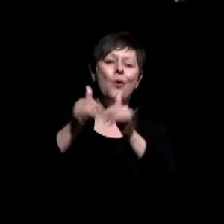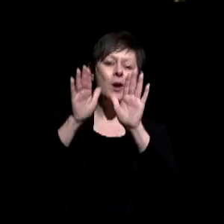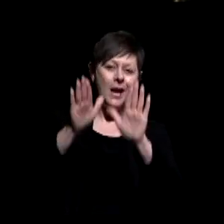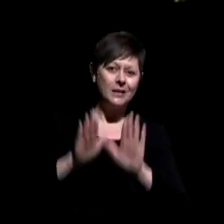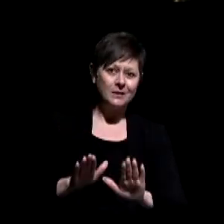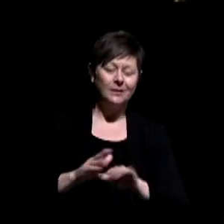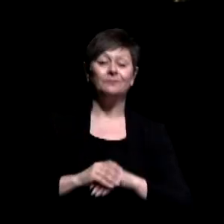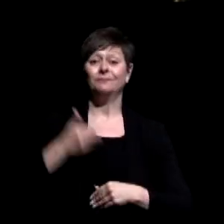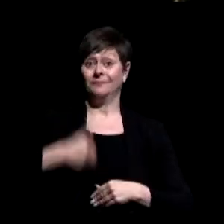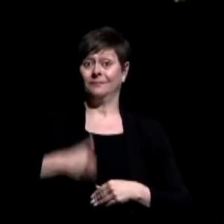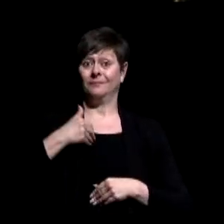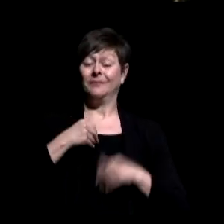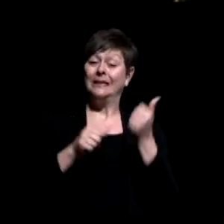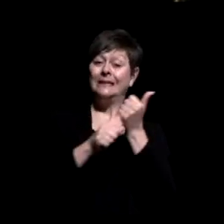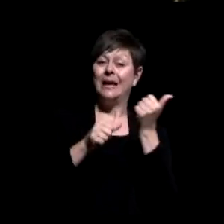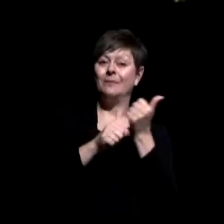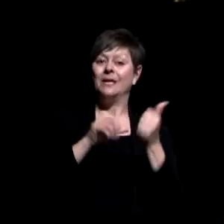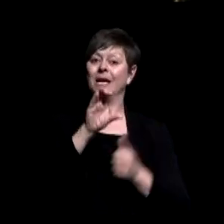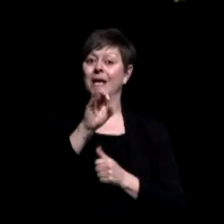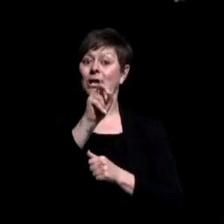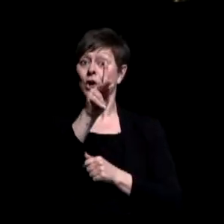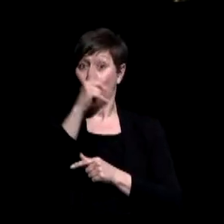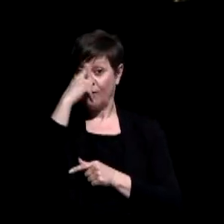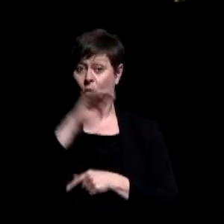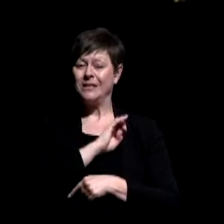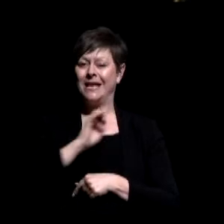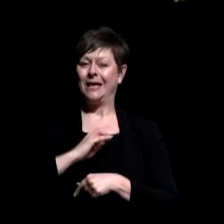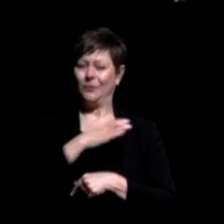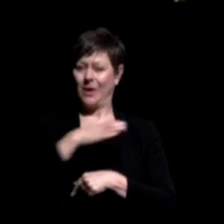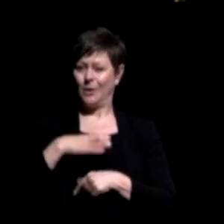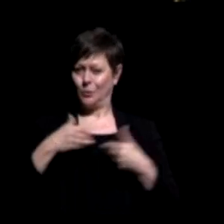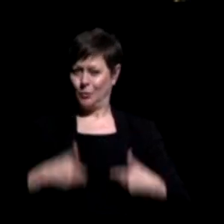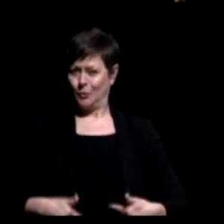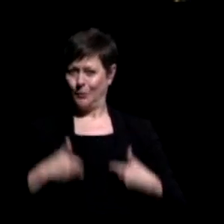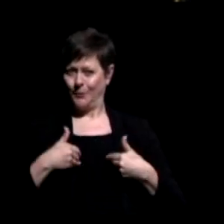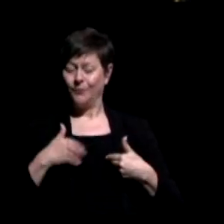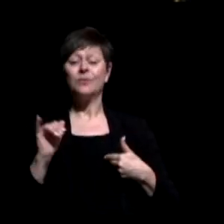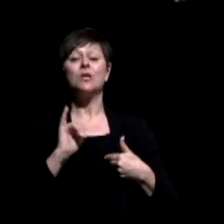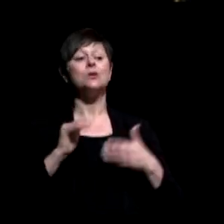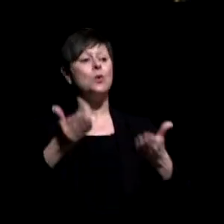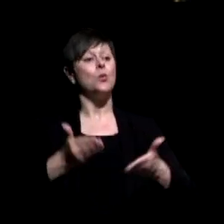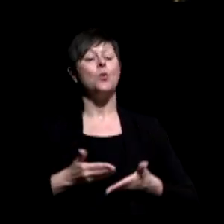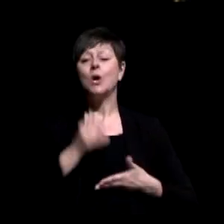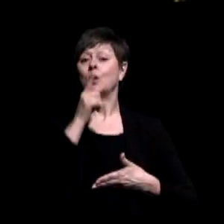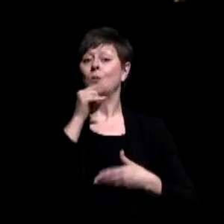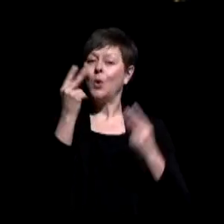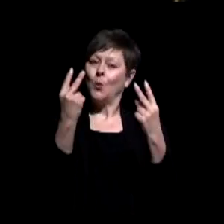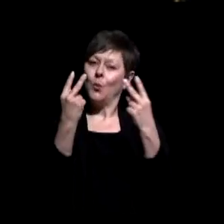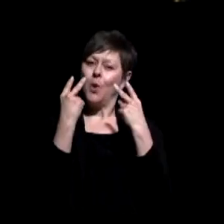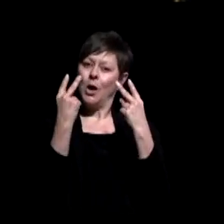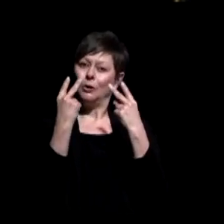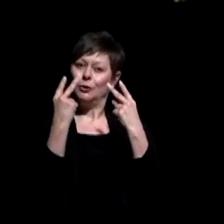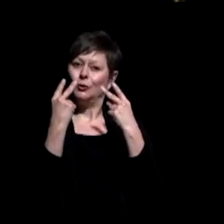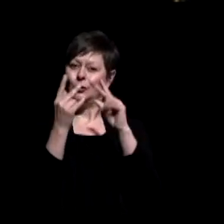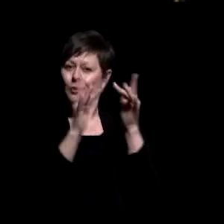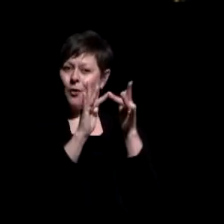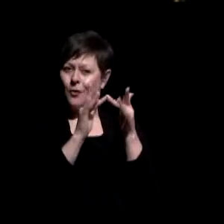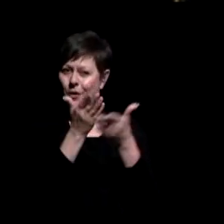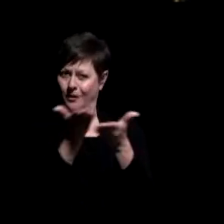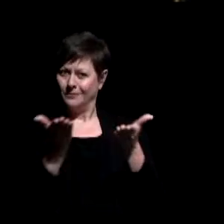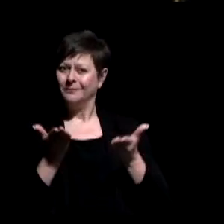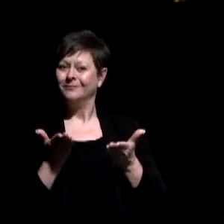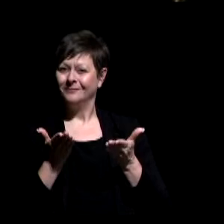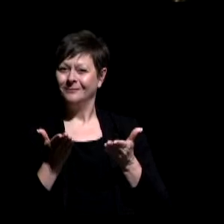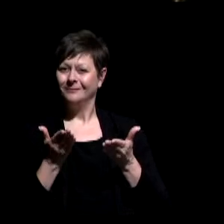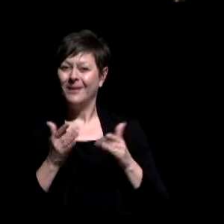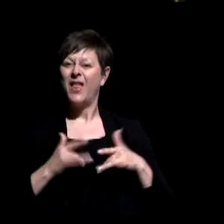the Deputy Clerk of the Executive Council. I would also like to welcome those who are watching this ceremony online as it is